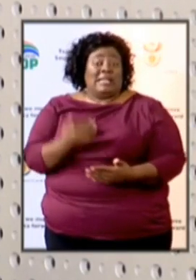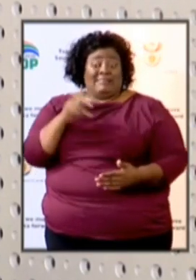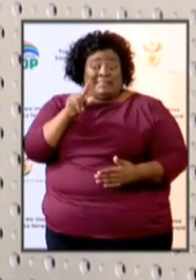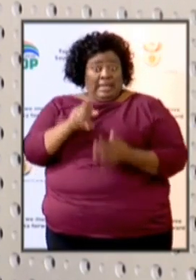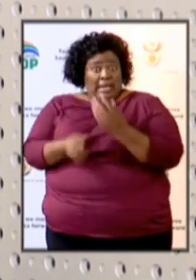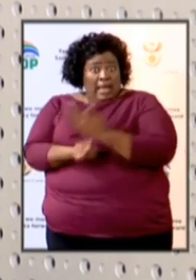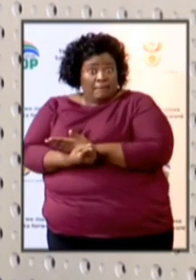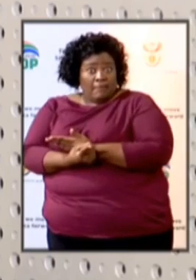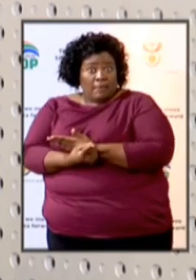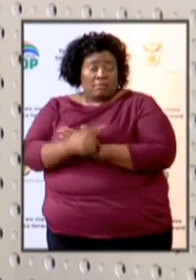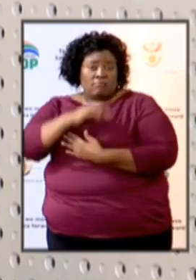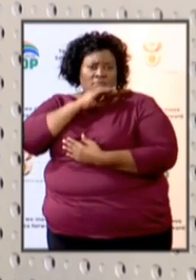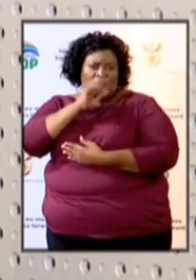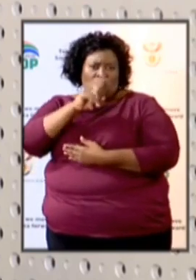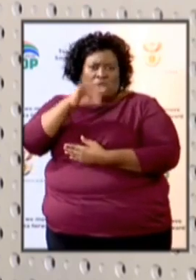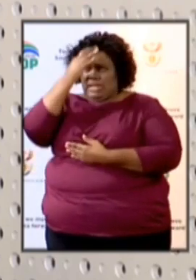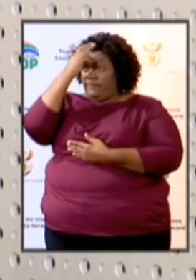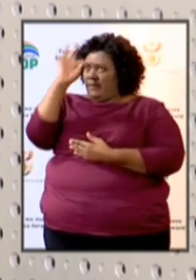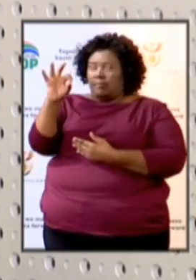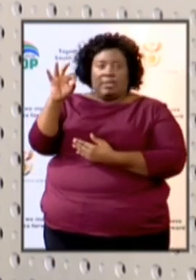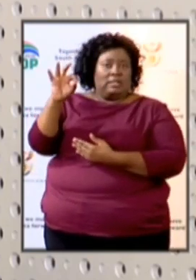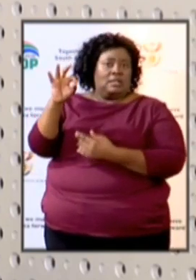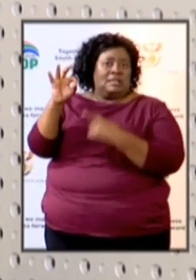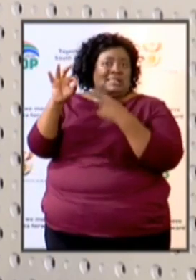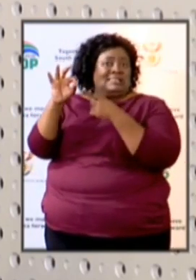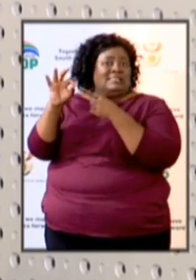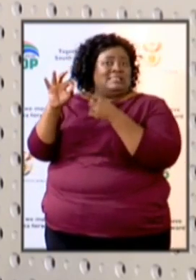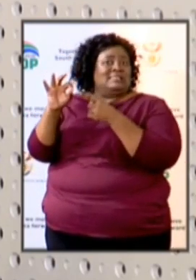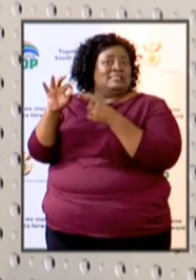ngokusheshsha uhulumeni ngeke